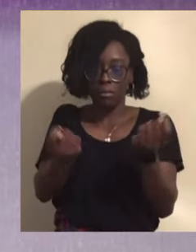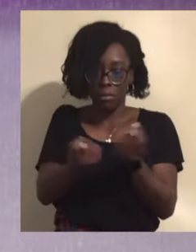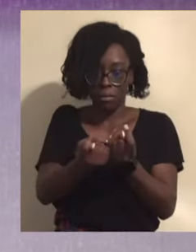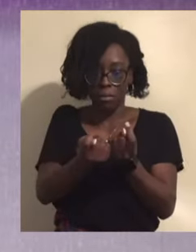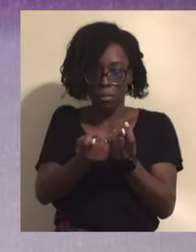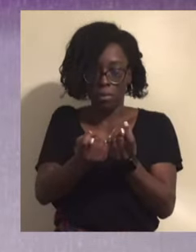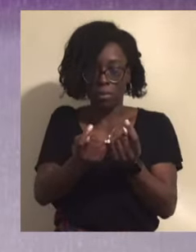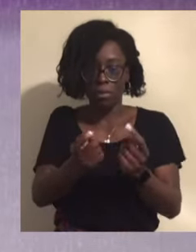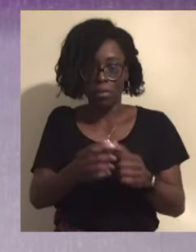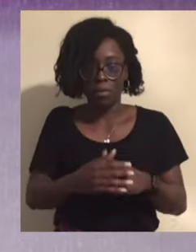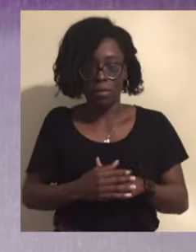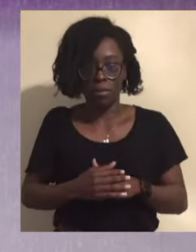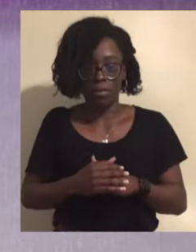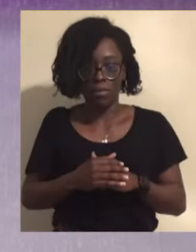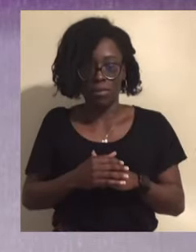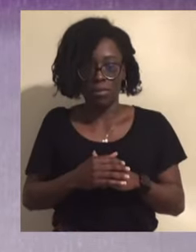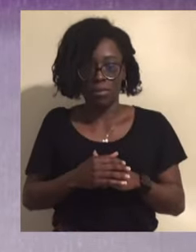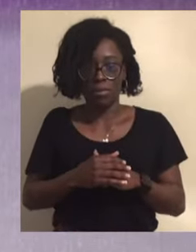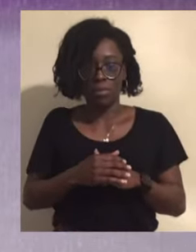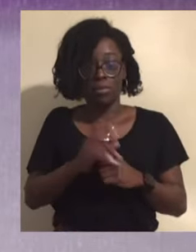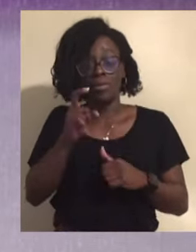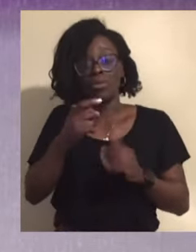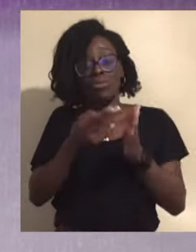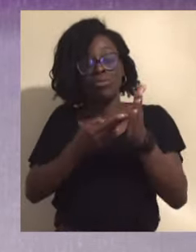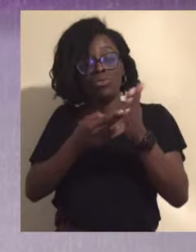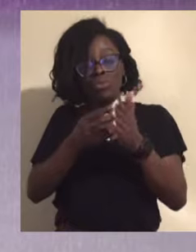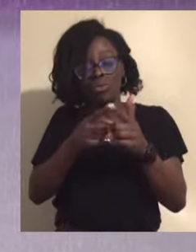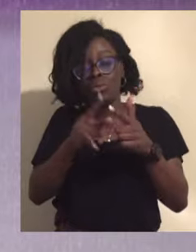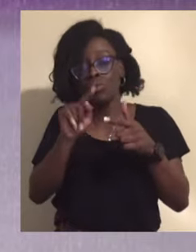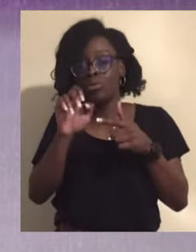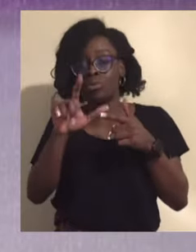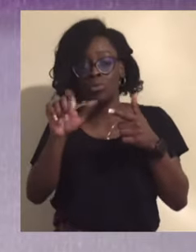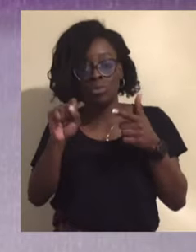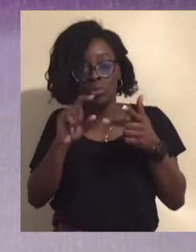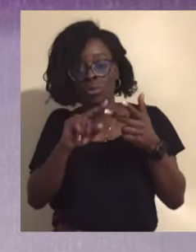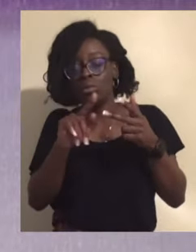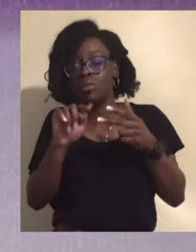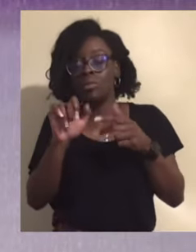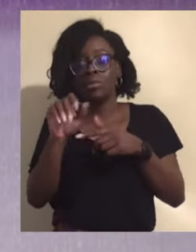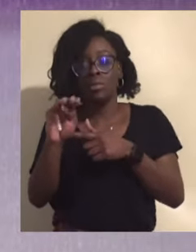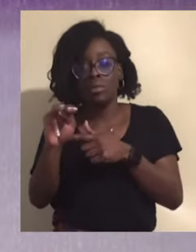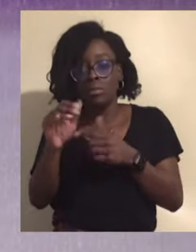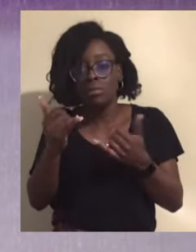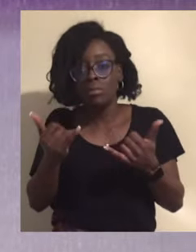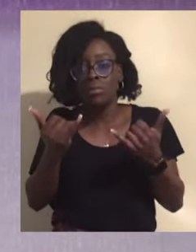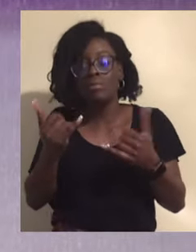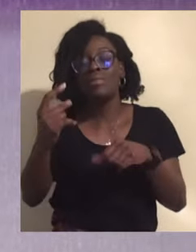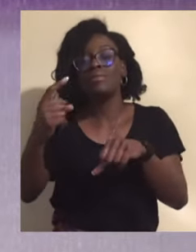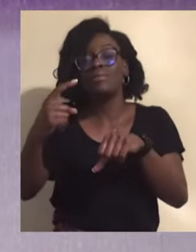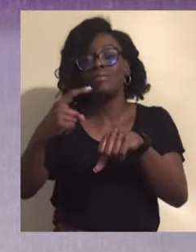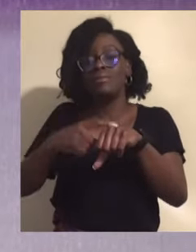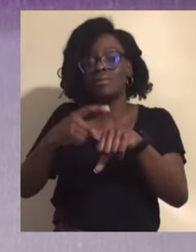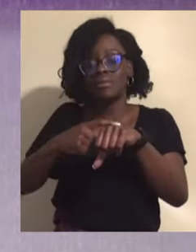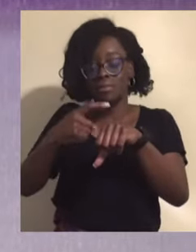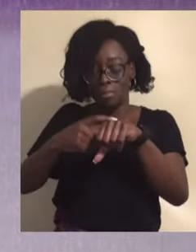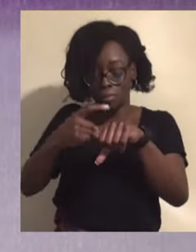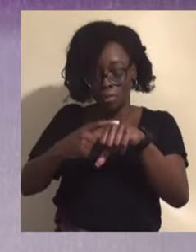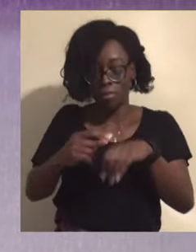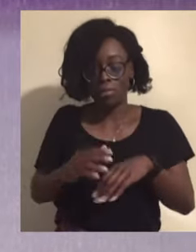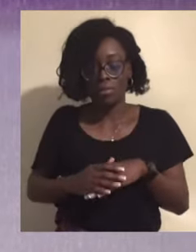You need truth, you need tools, you need a team. The next thing you need is timing. I'm almost done. When